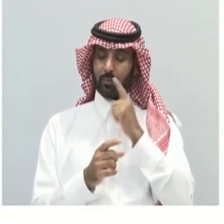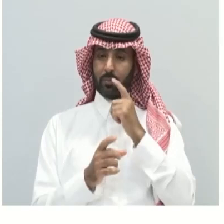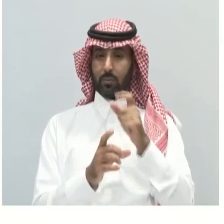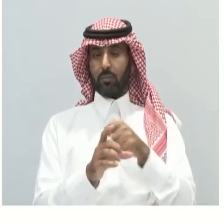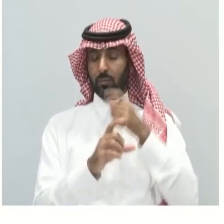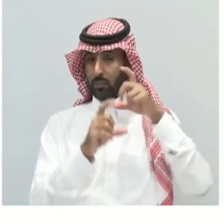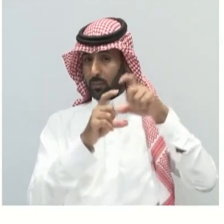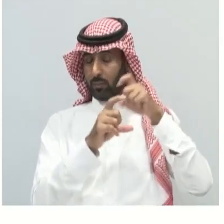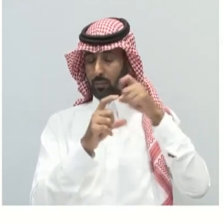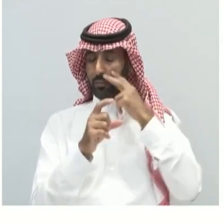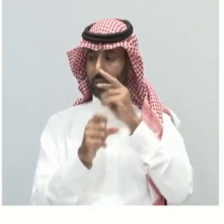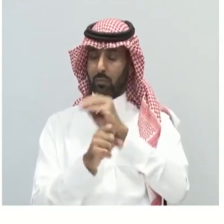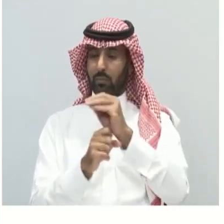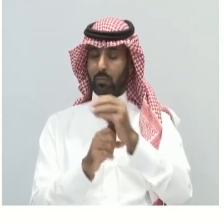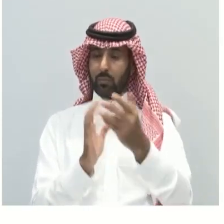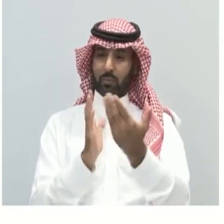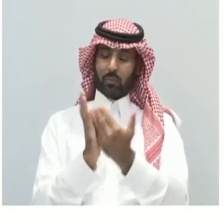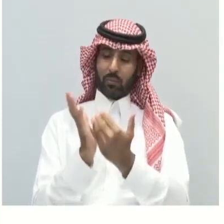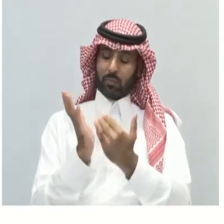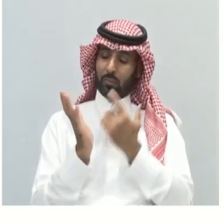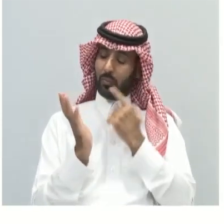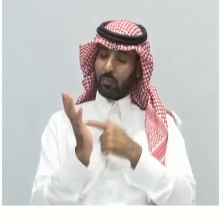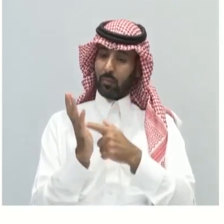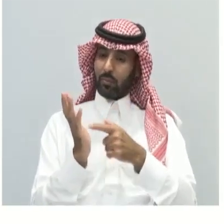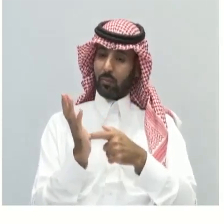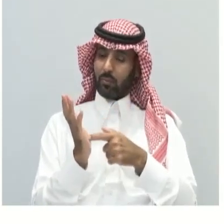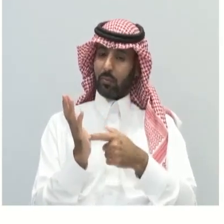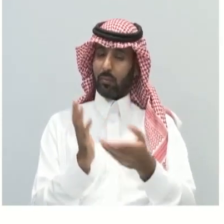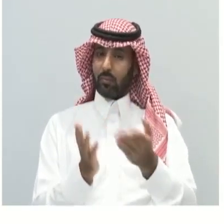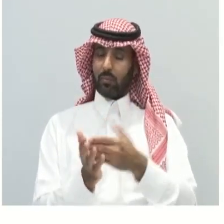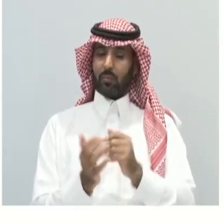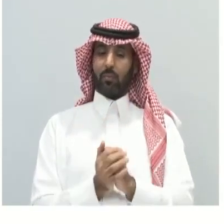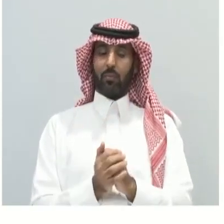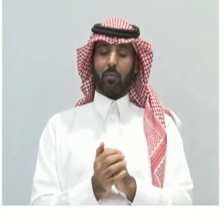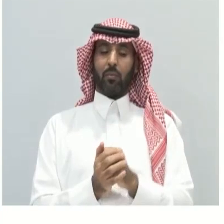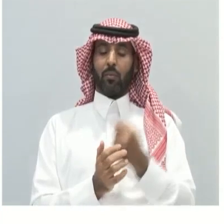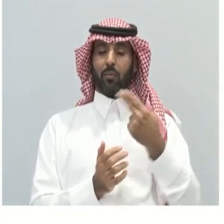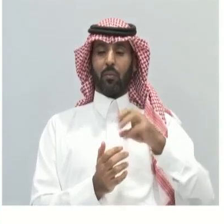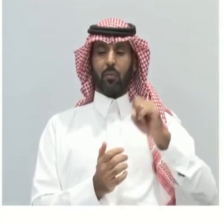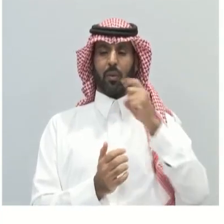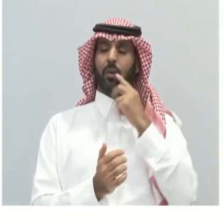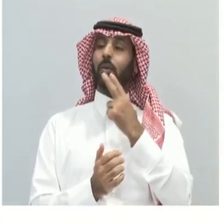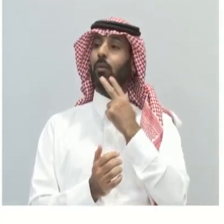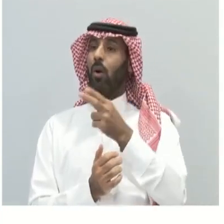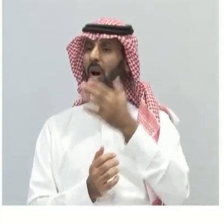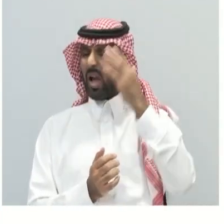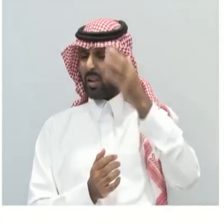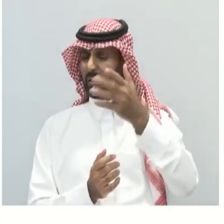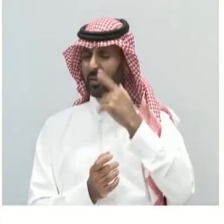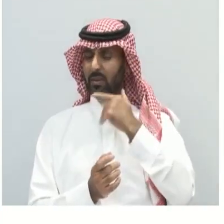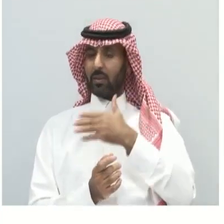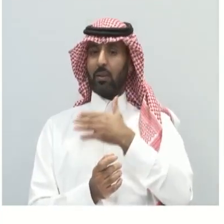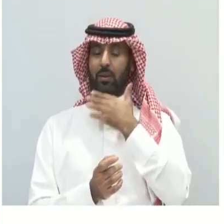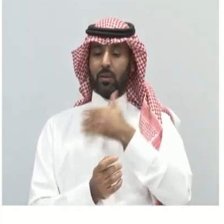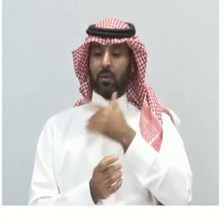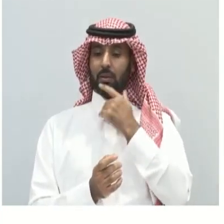lines. The actor read the director the lines. The second one, his dad bought it for him. His